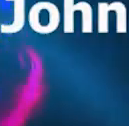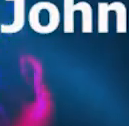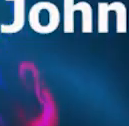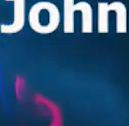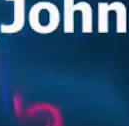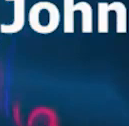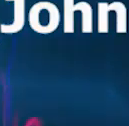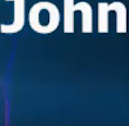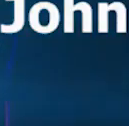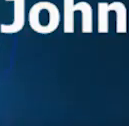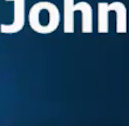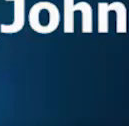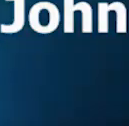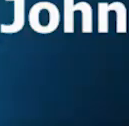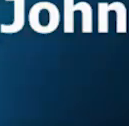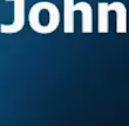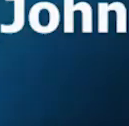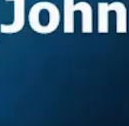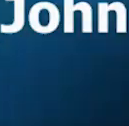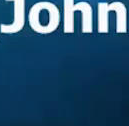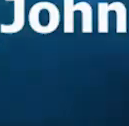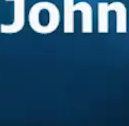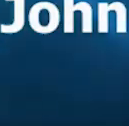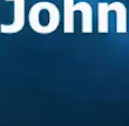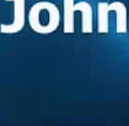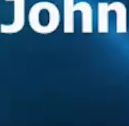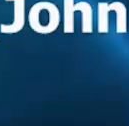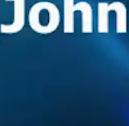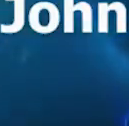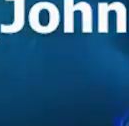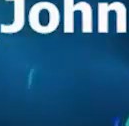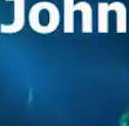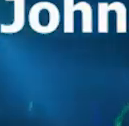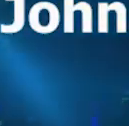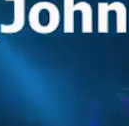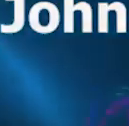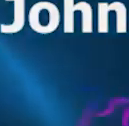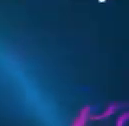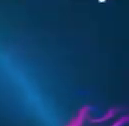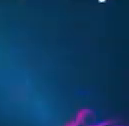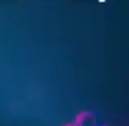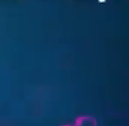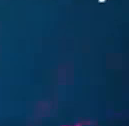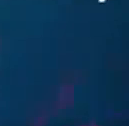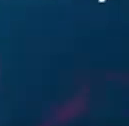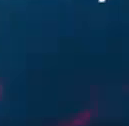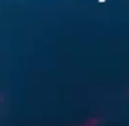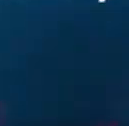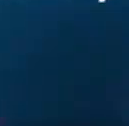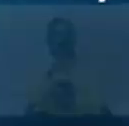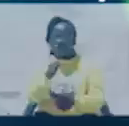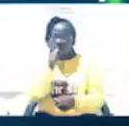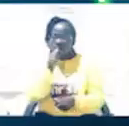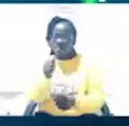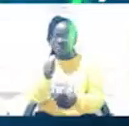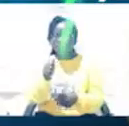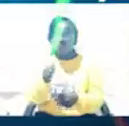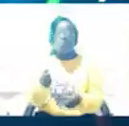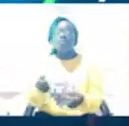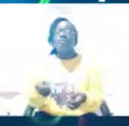who believes in me, though he dies, he shall live. And whoever lives and believes in